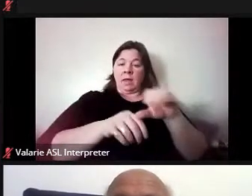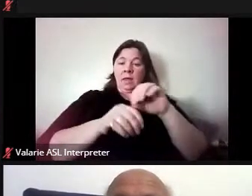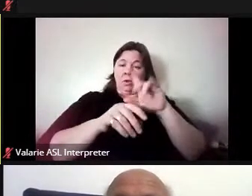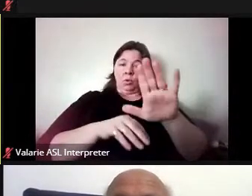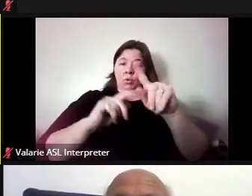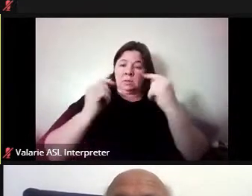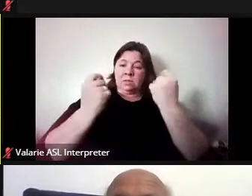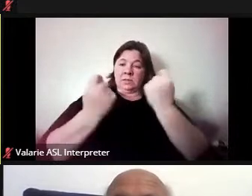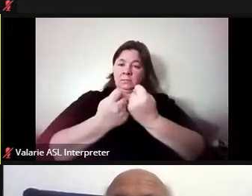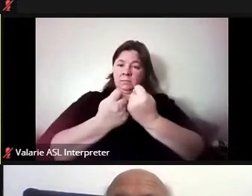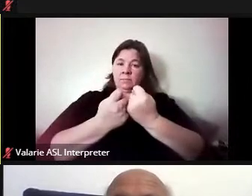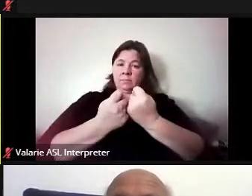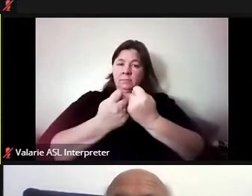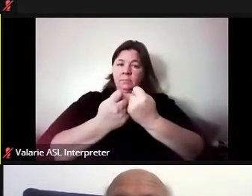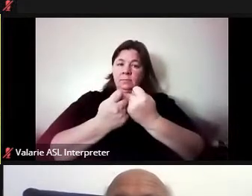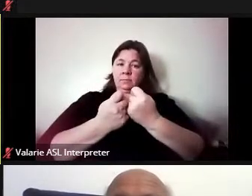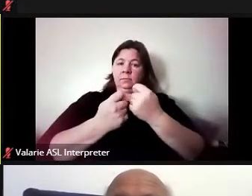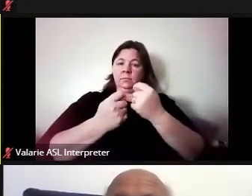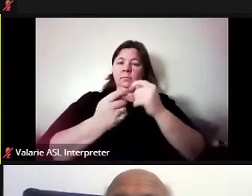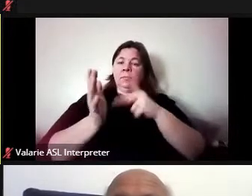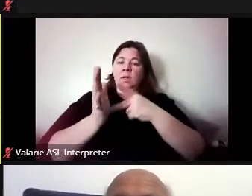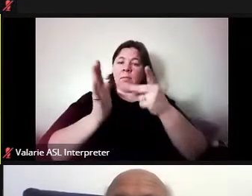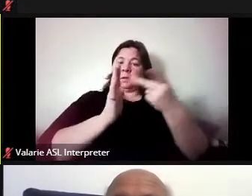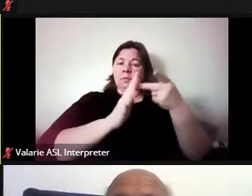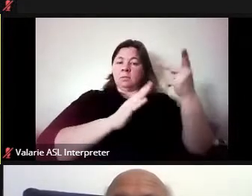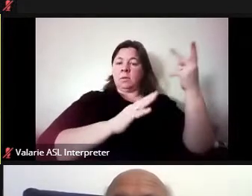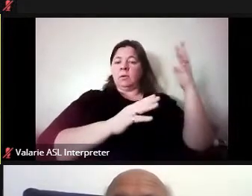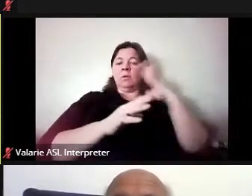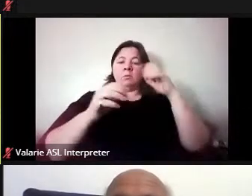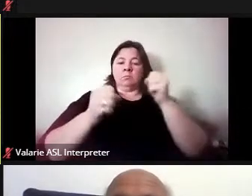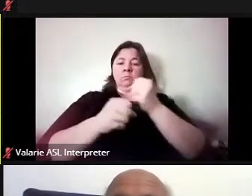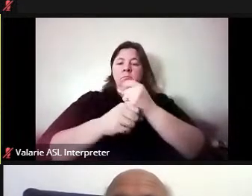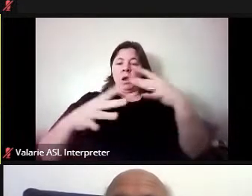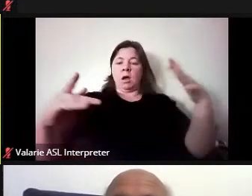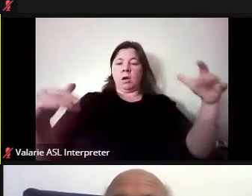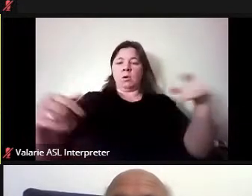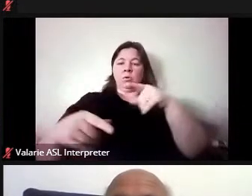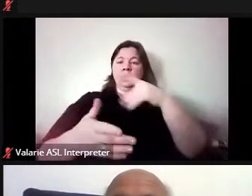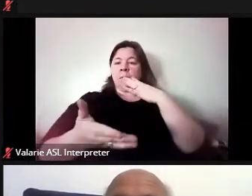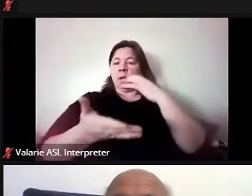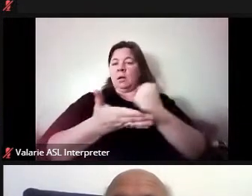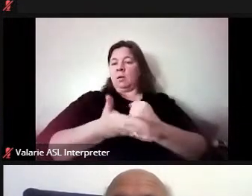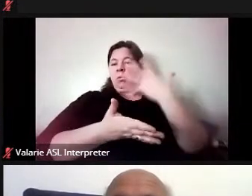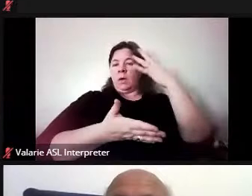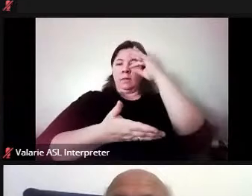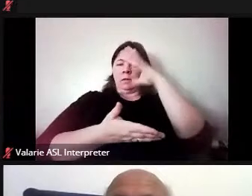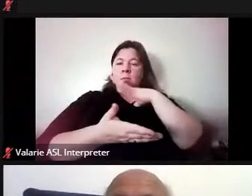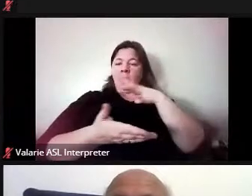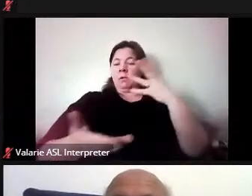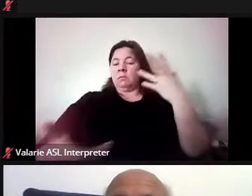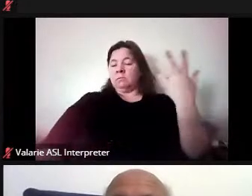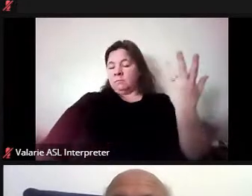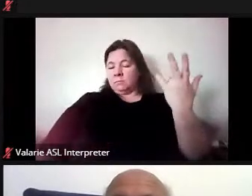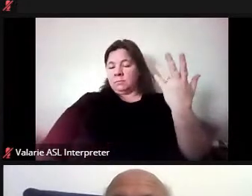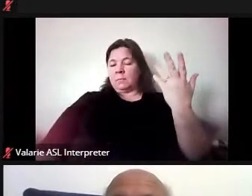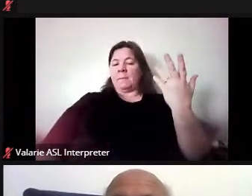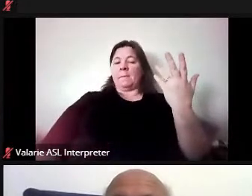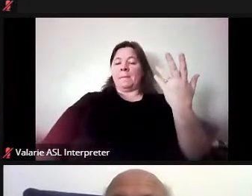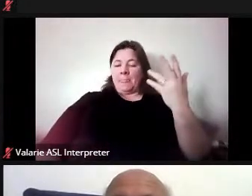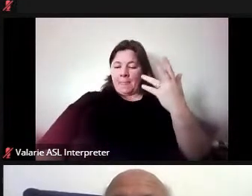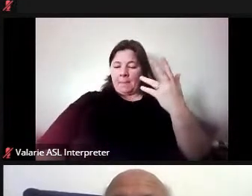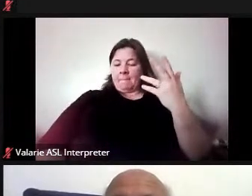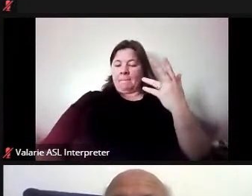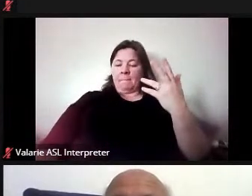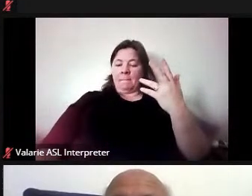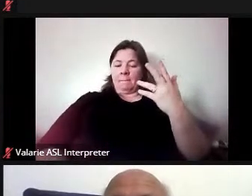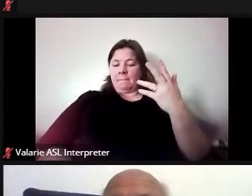it's just, the duplication. So you are going to be a very wealthy man. Yeah, even we actually can then